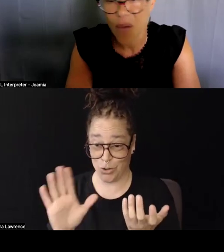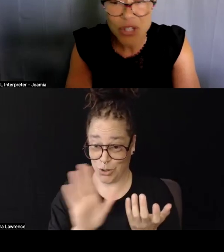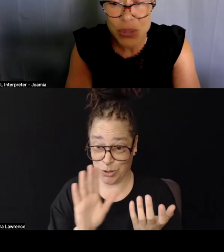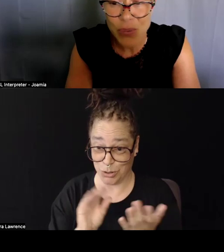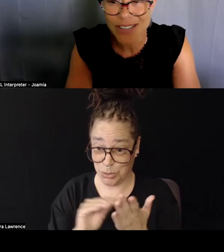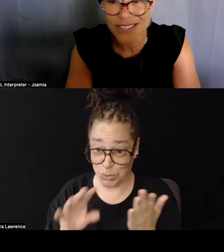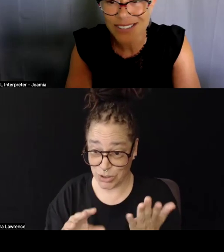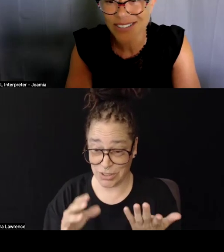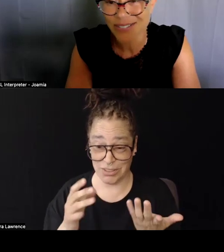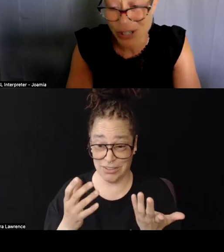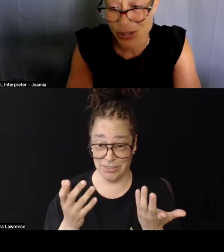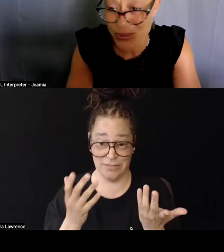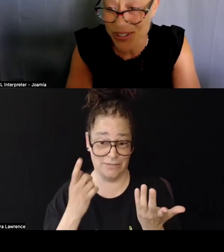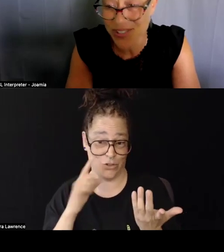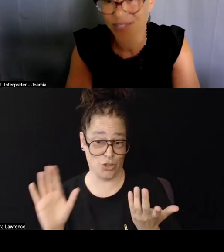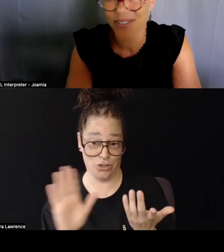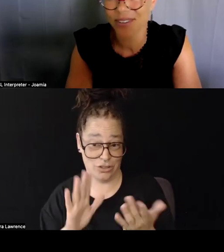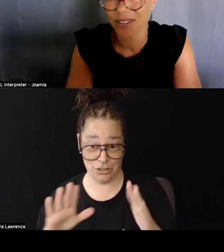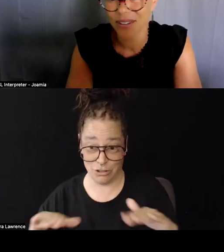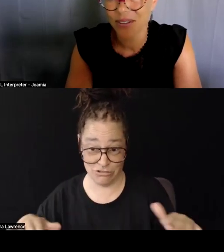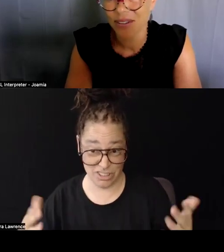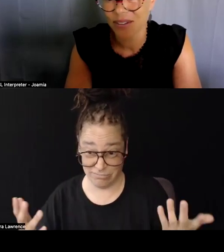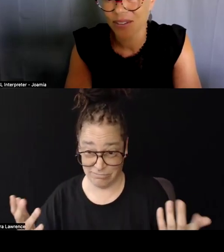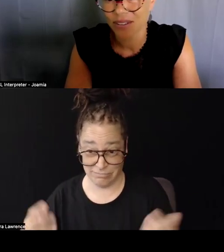Is that what you want for your students?